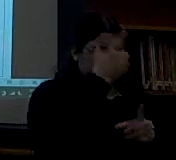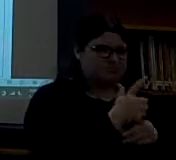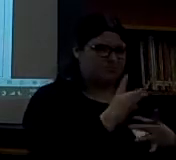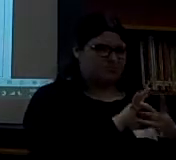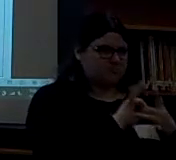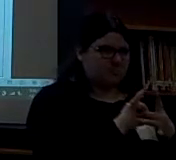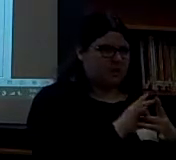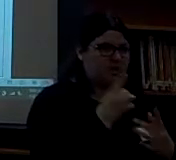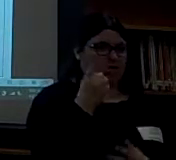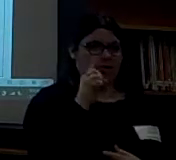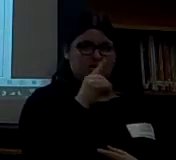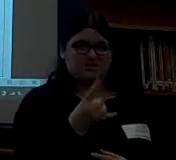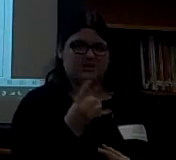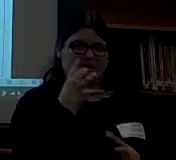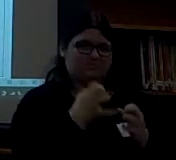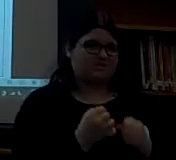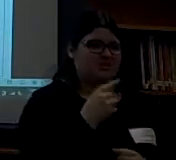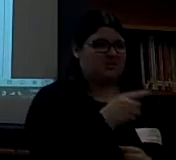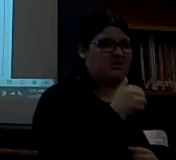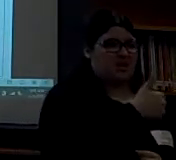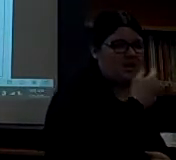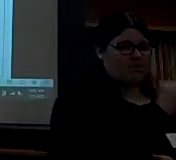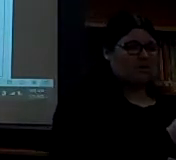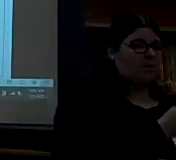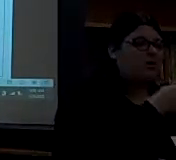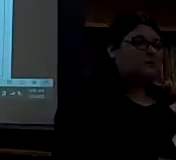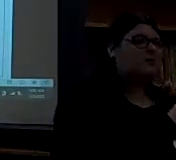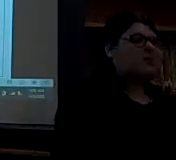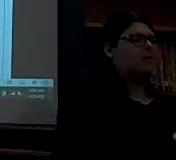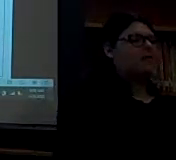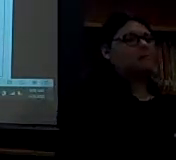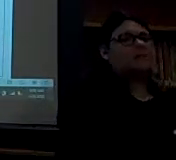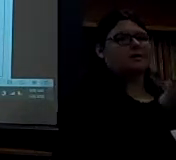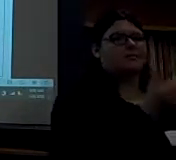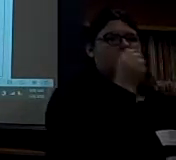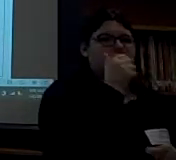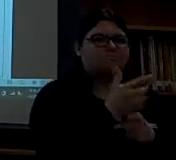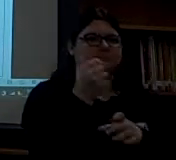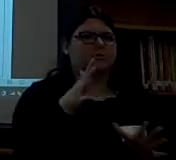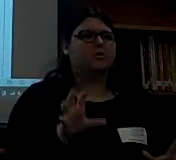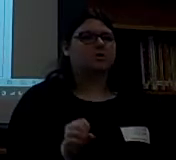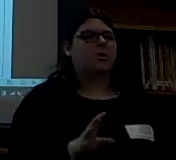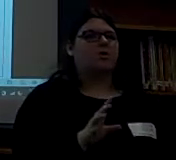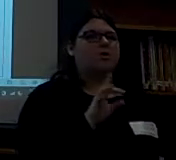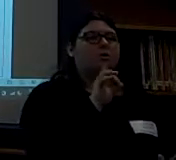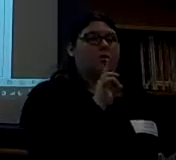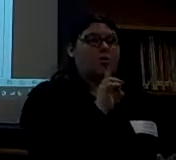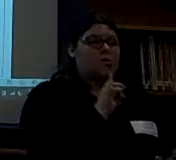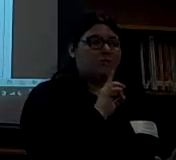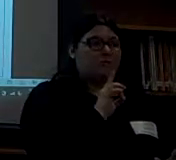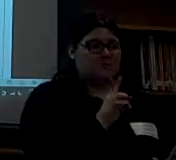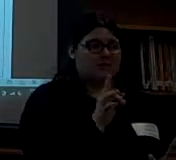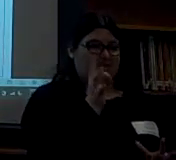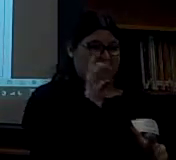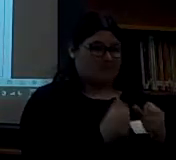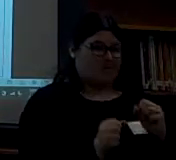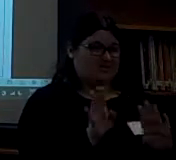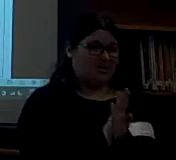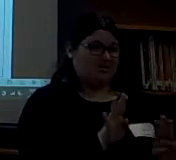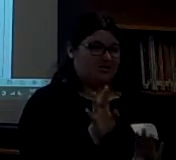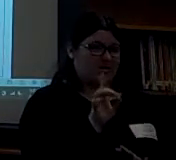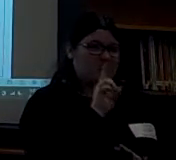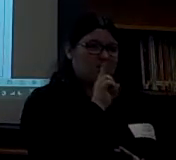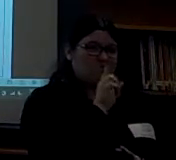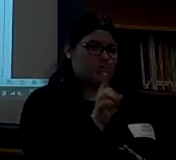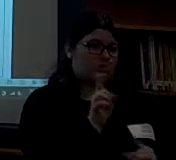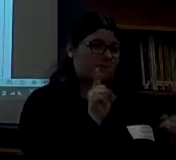and that may make this child mean to that child, and it becomes this vicious cycle. I will tell you that mean behavior is always